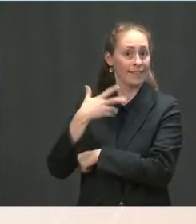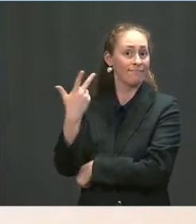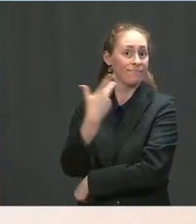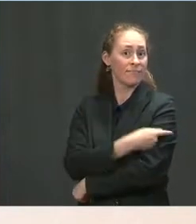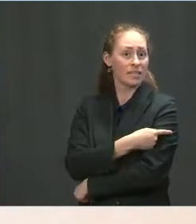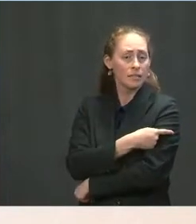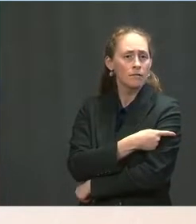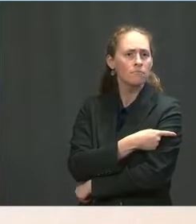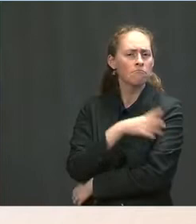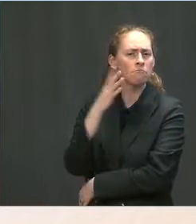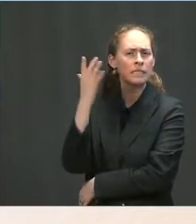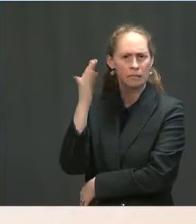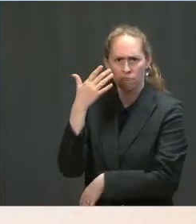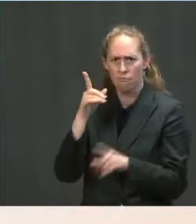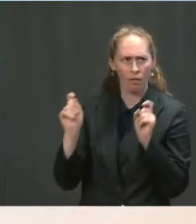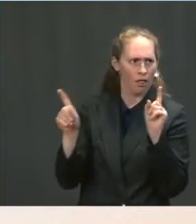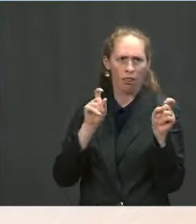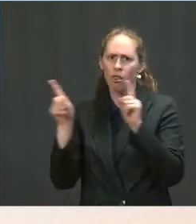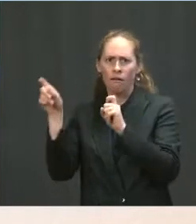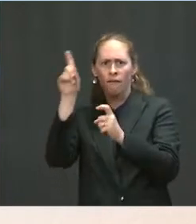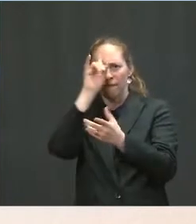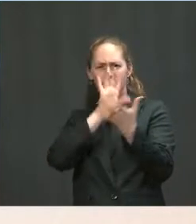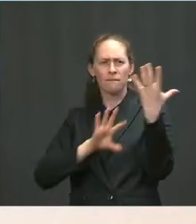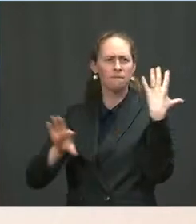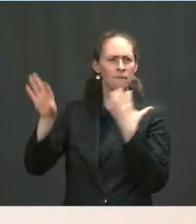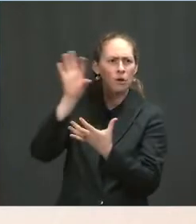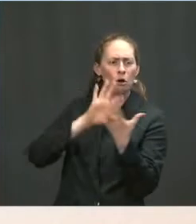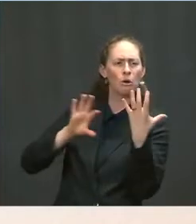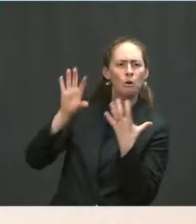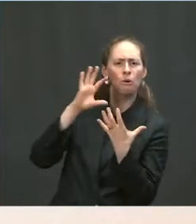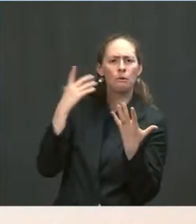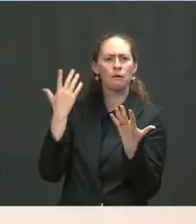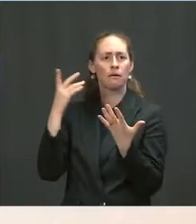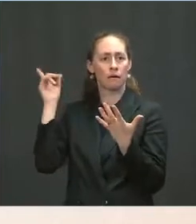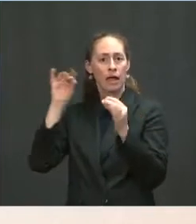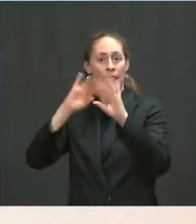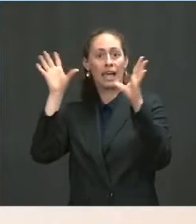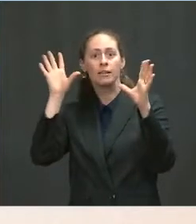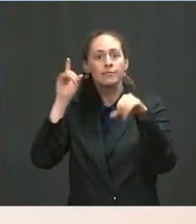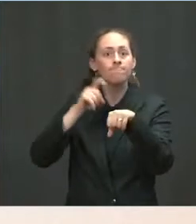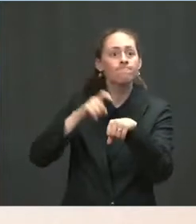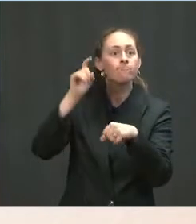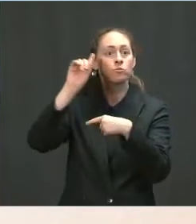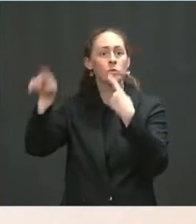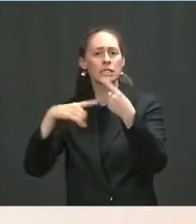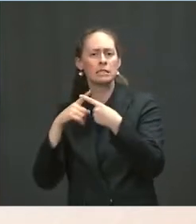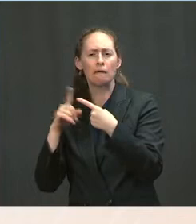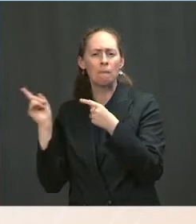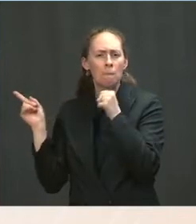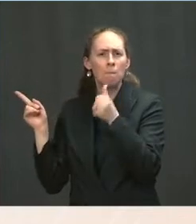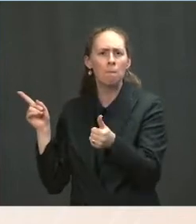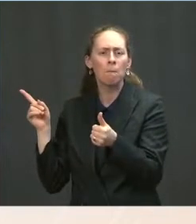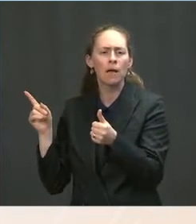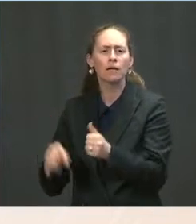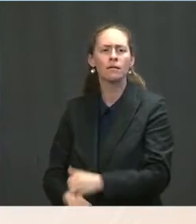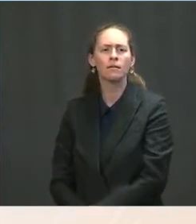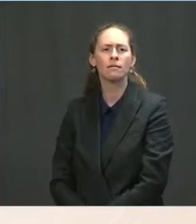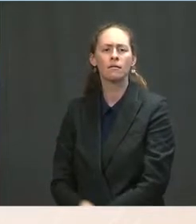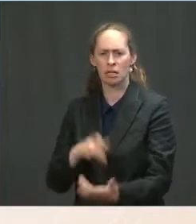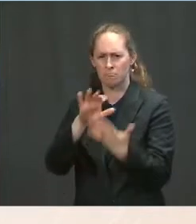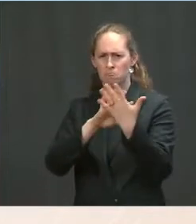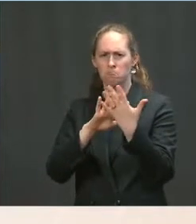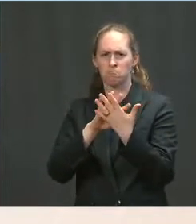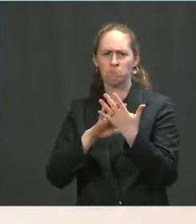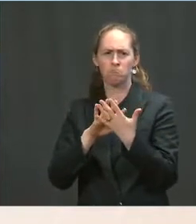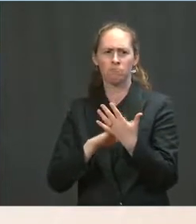about timing and recommended the DoD study it. The DoD later put their own statement out. But what did he mean that it's all